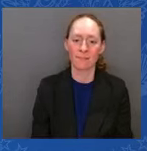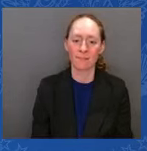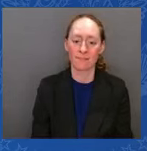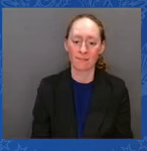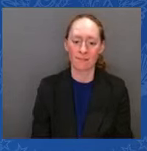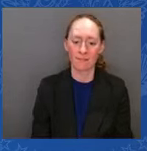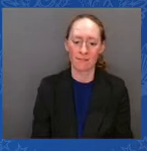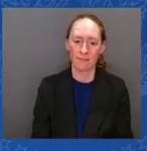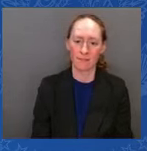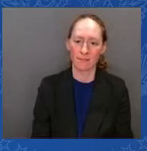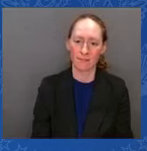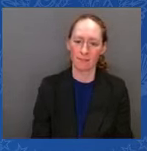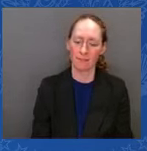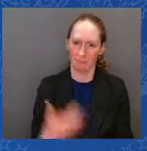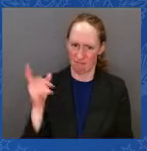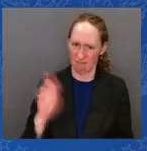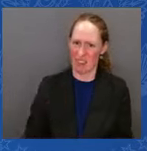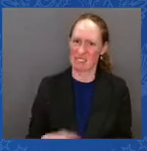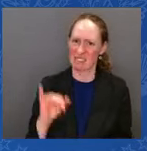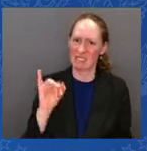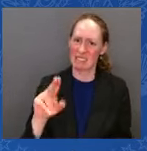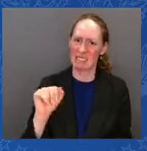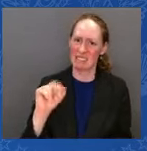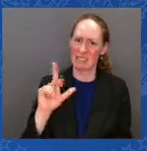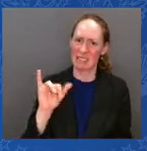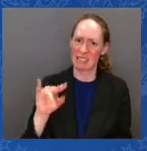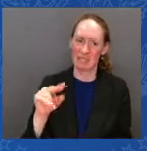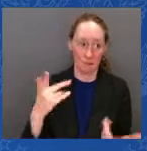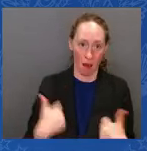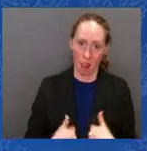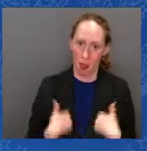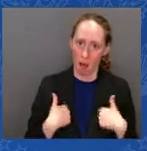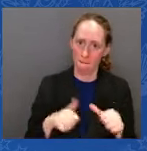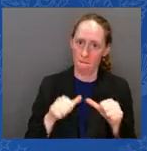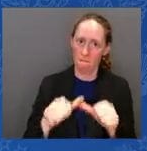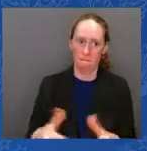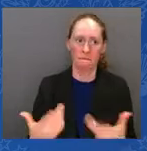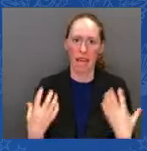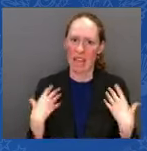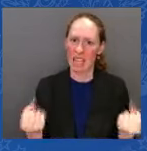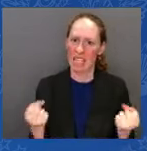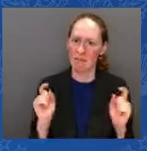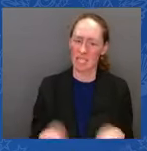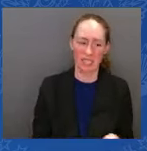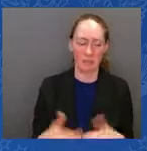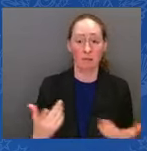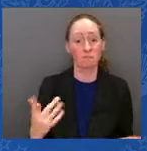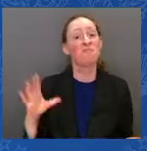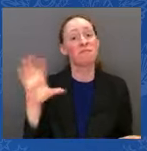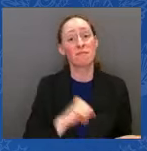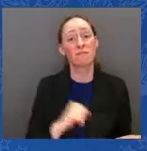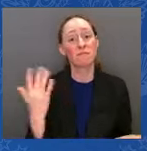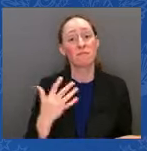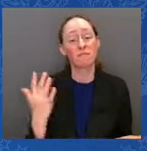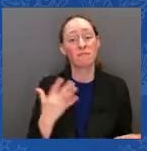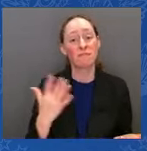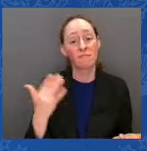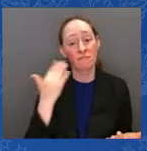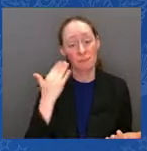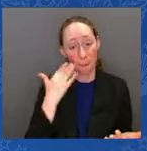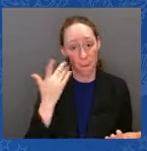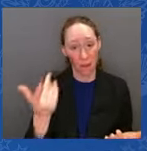keep themselves alive or their children alive or in good health. Well, guess what? The price of insulin went from $400, $500, $600 a